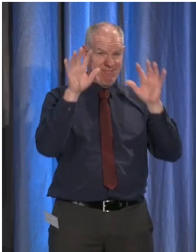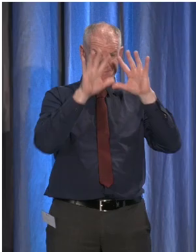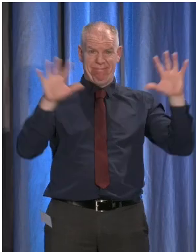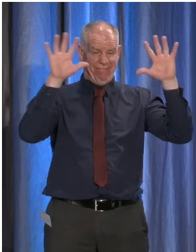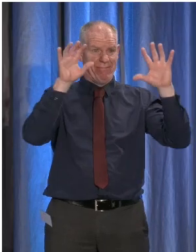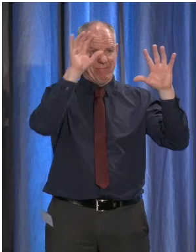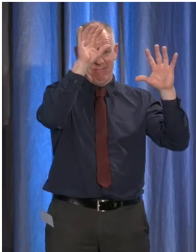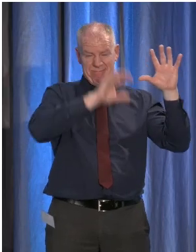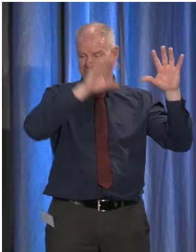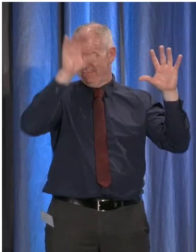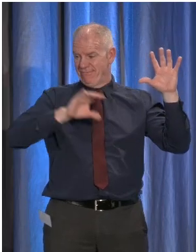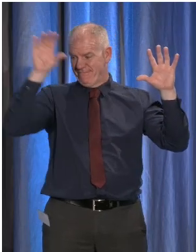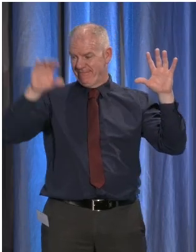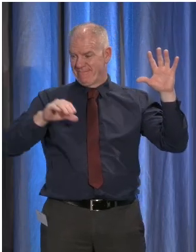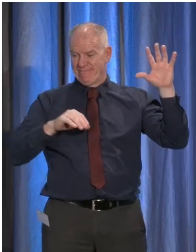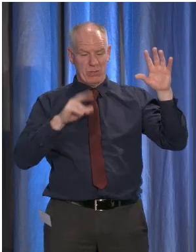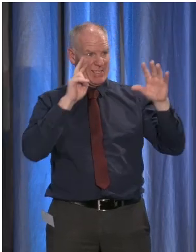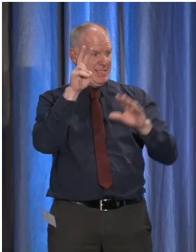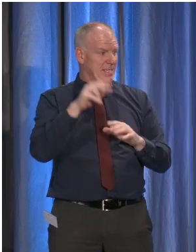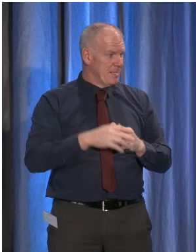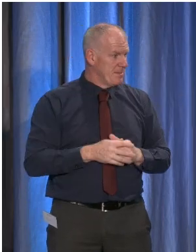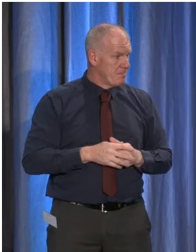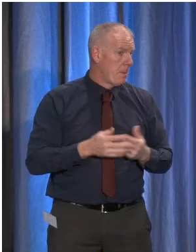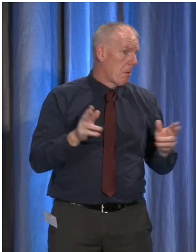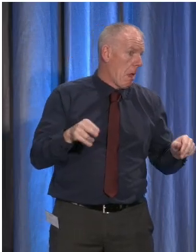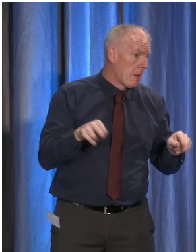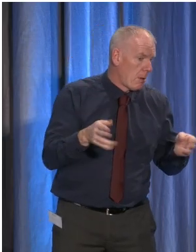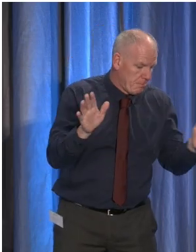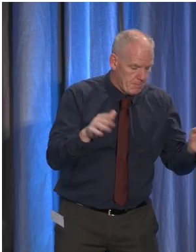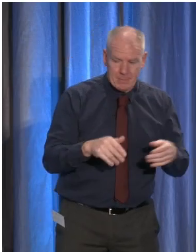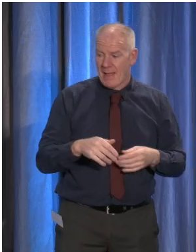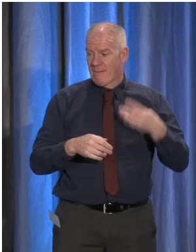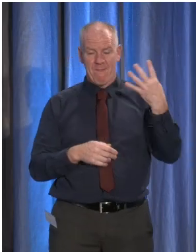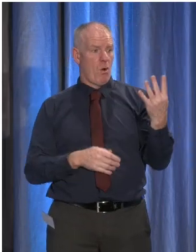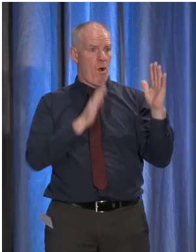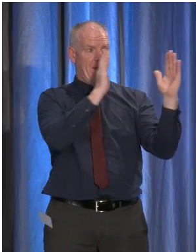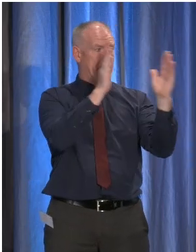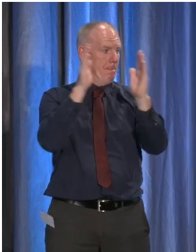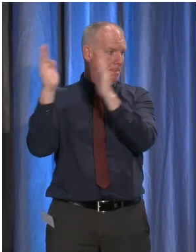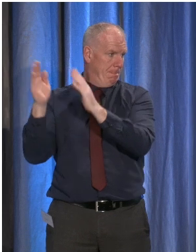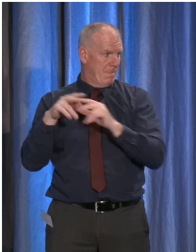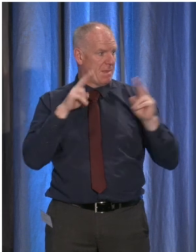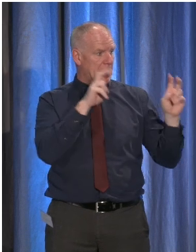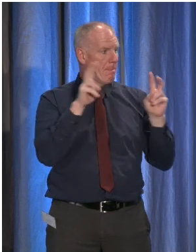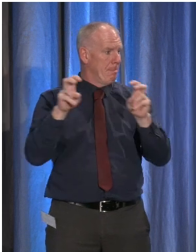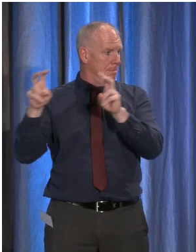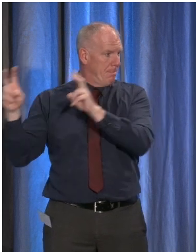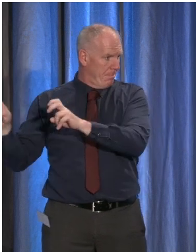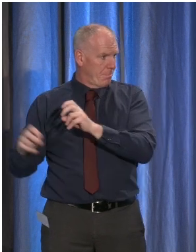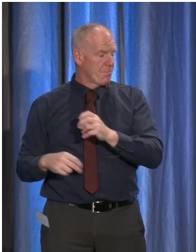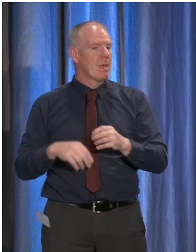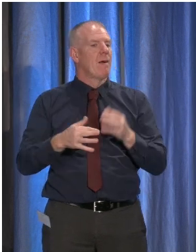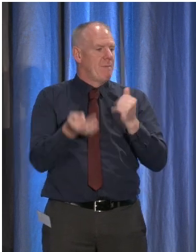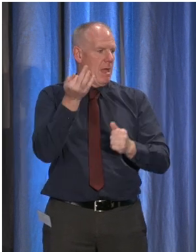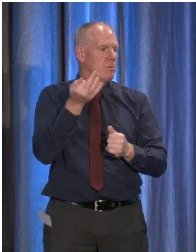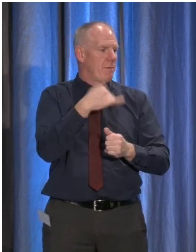visually arranged, so you can see, or maybe you can't, that there are 4 themes represented. These represent the findings